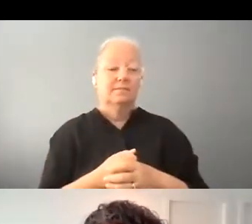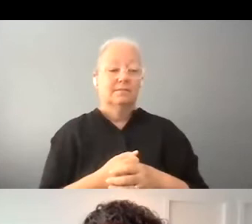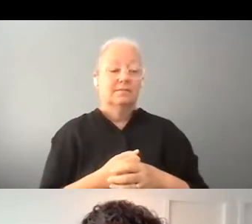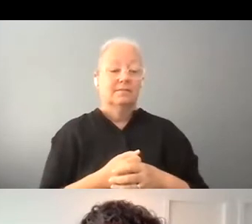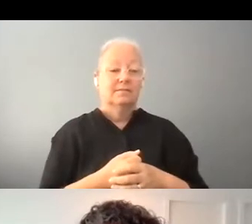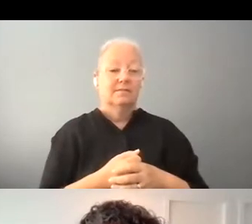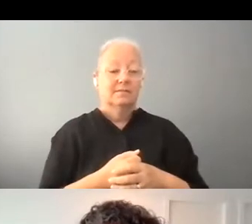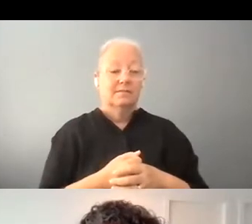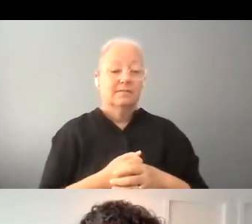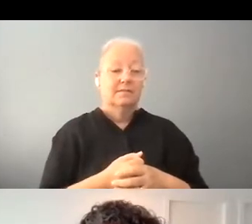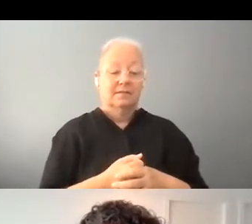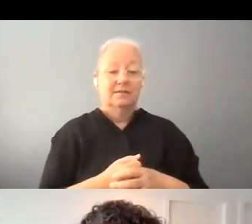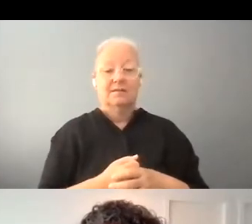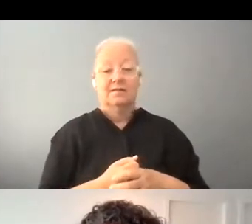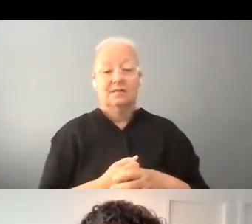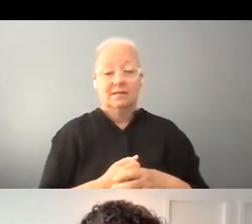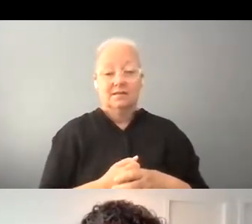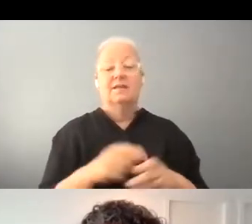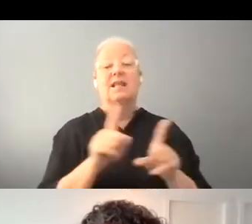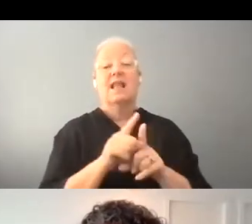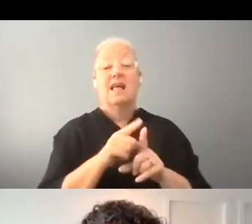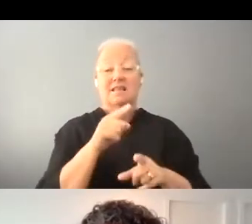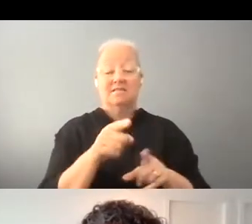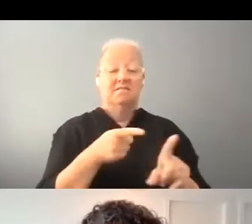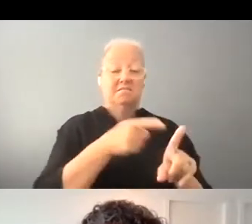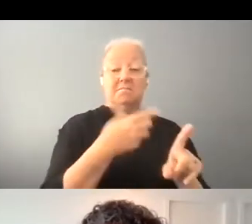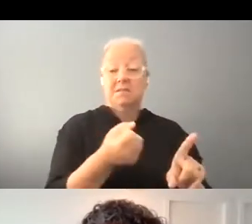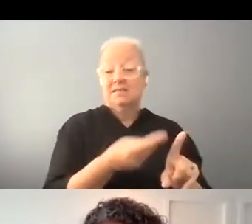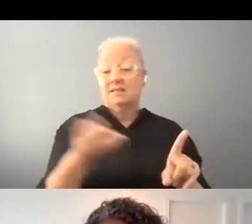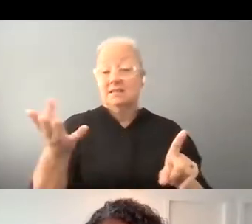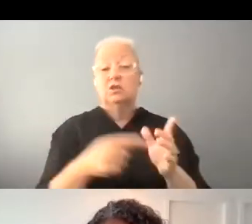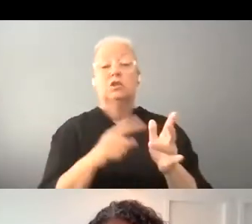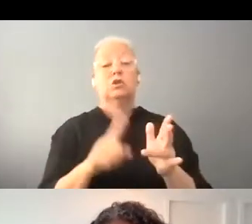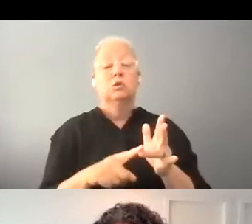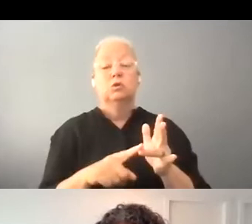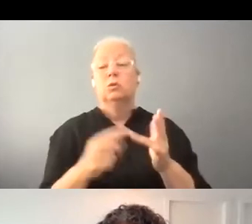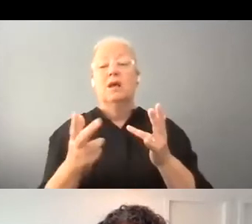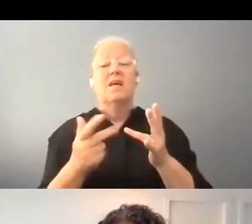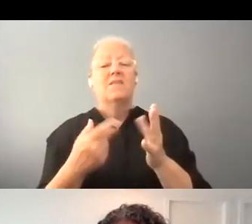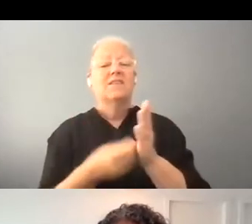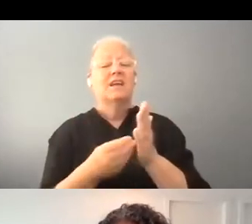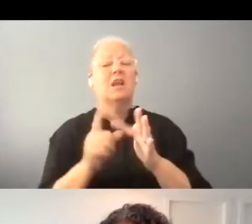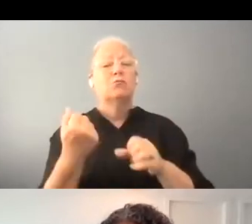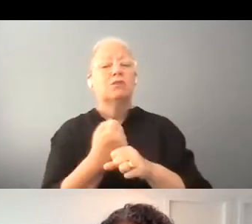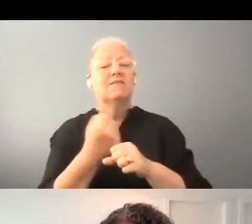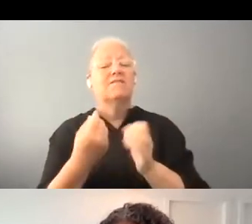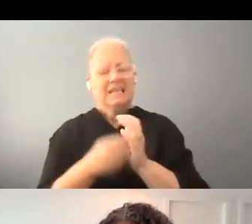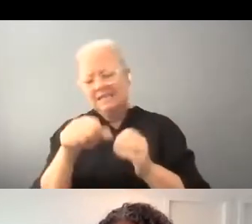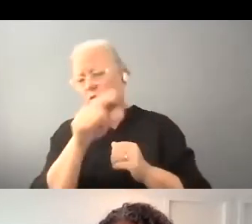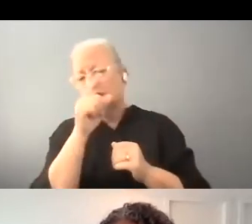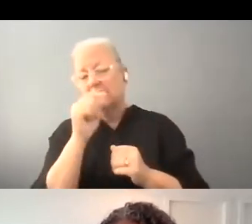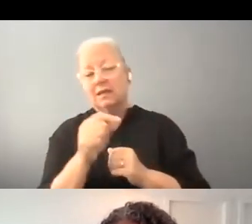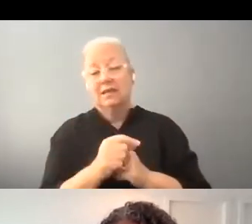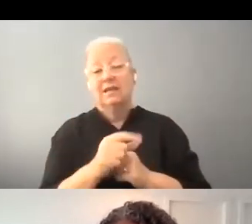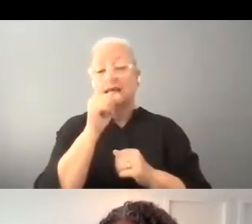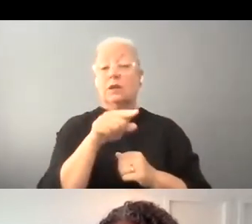originals, am I still eligible to submit to other forms of Screen Australia funding, i.e. production funding for online? Absolutely. Can you submit an application for an animated